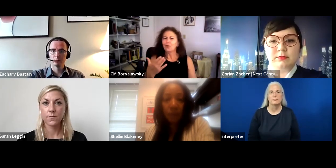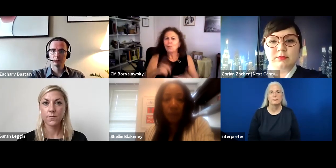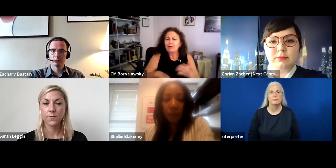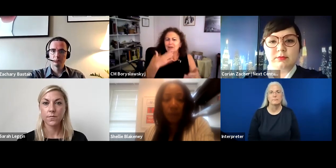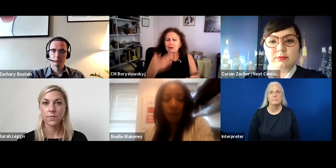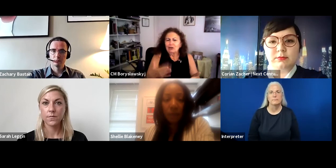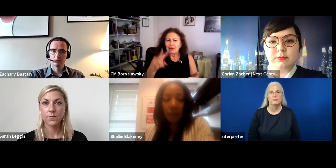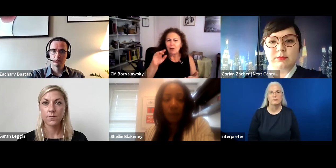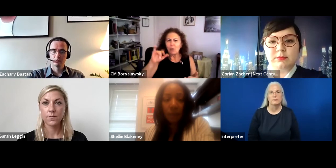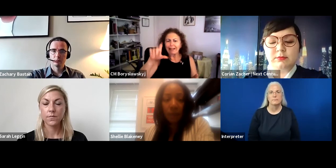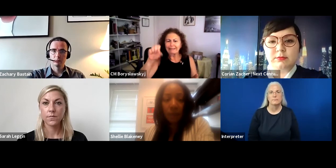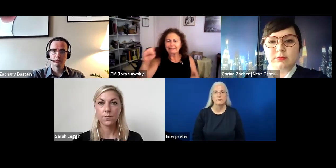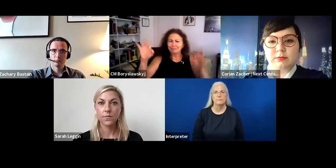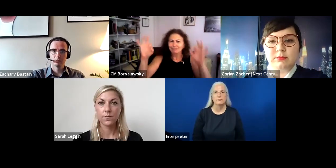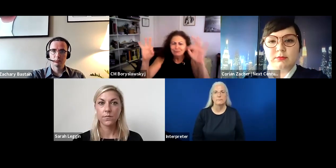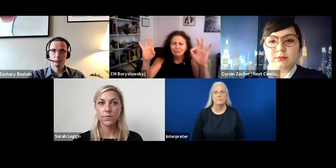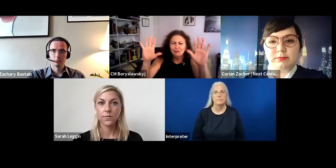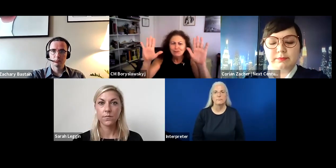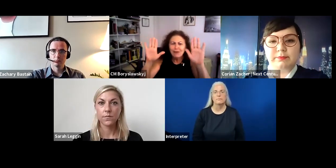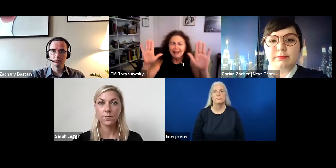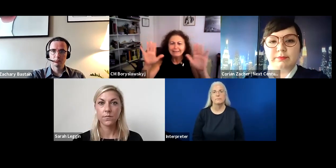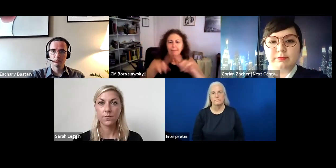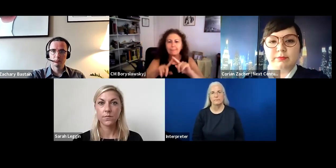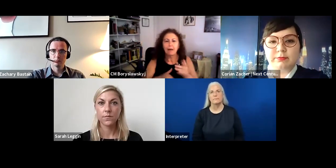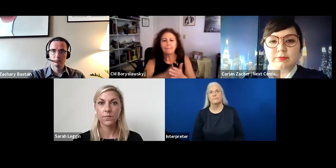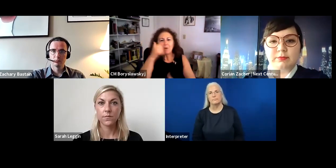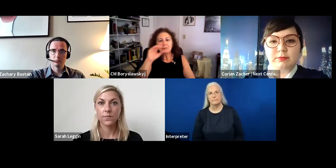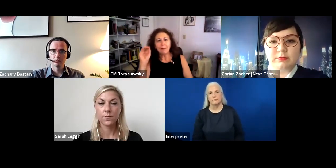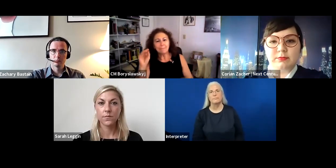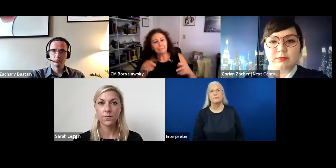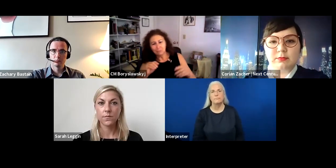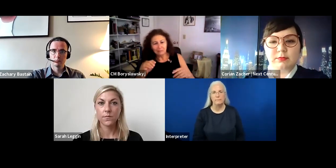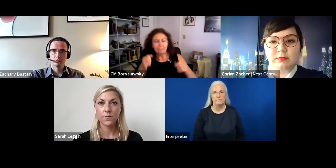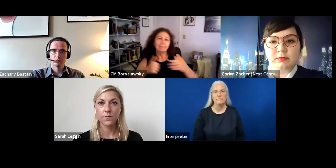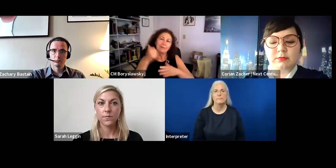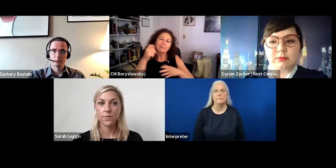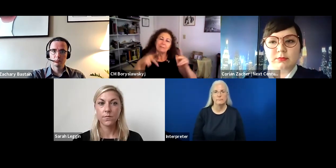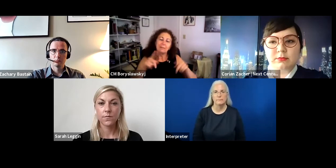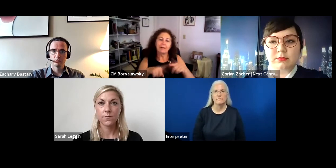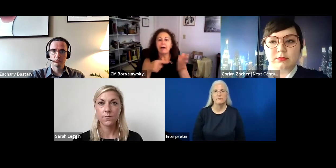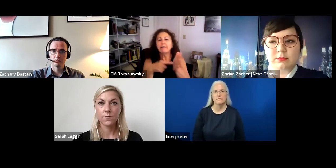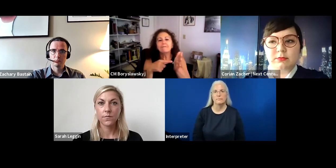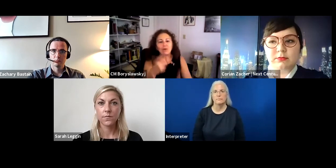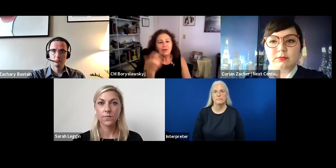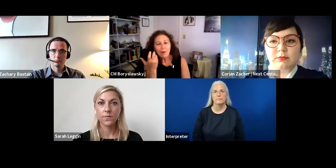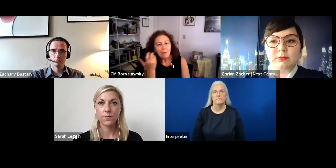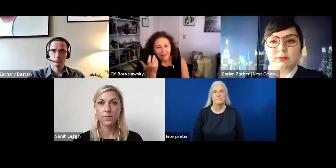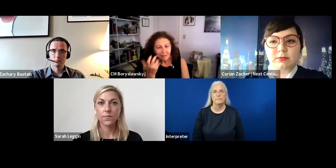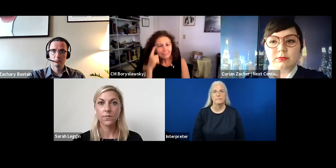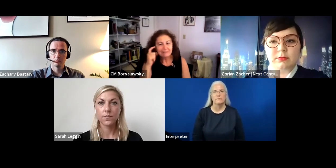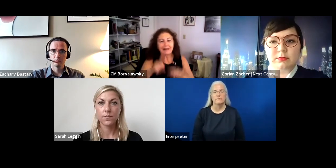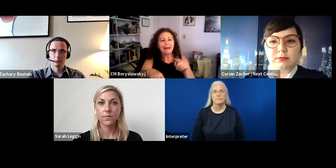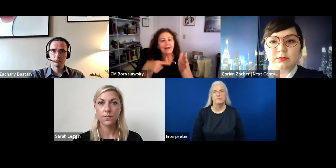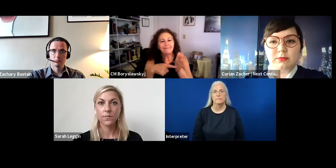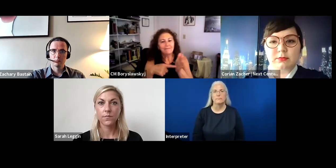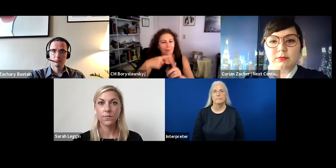Another problem is they can't afford their mobile, because they might have access to wireless broadband,